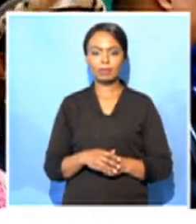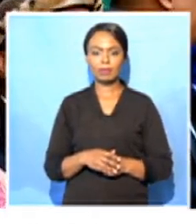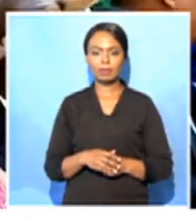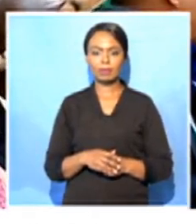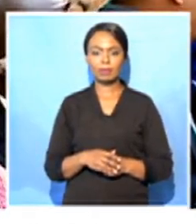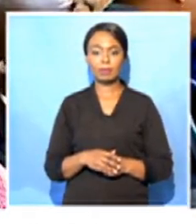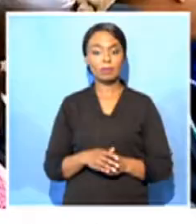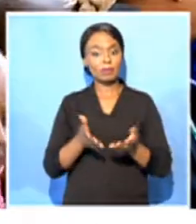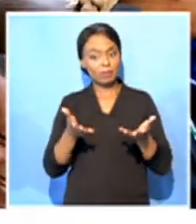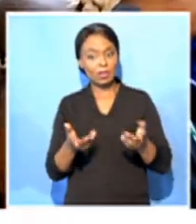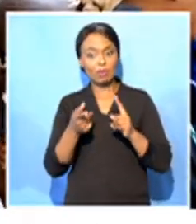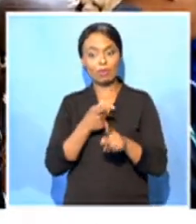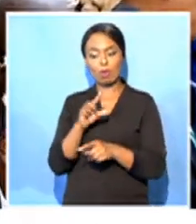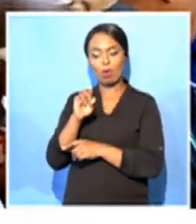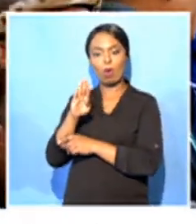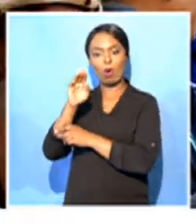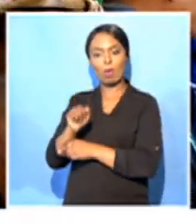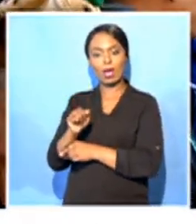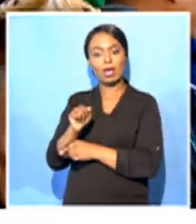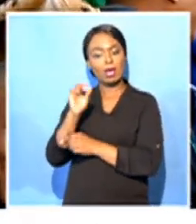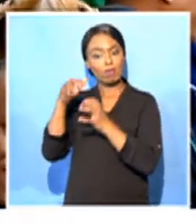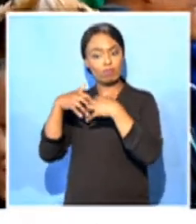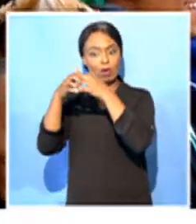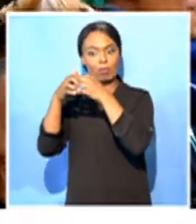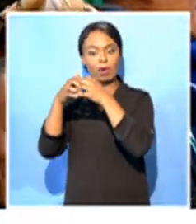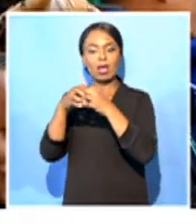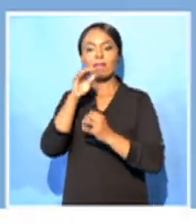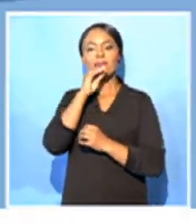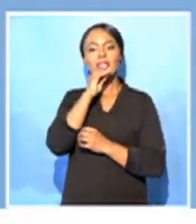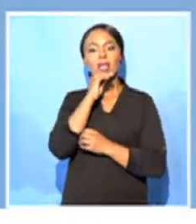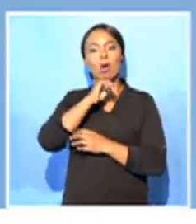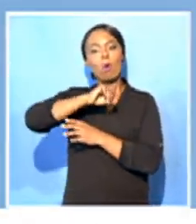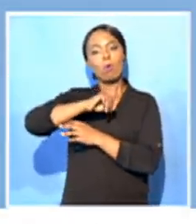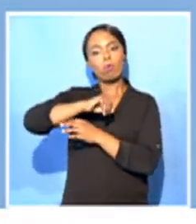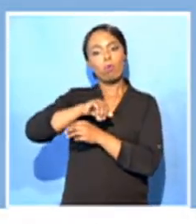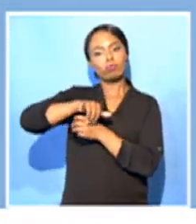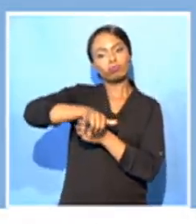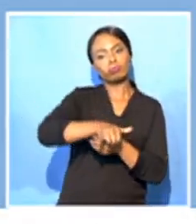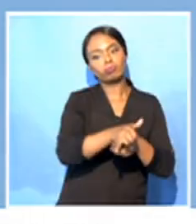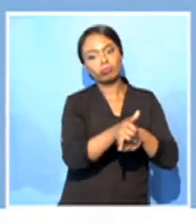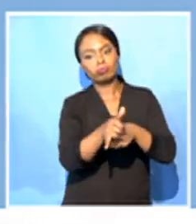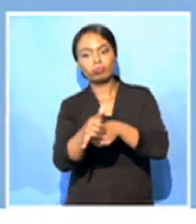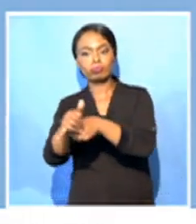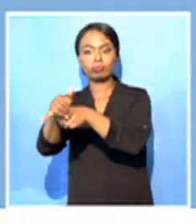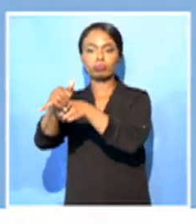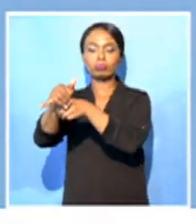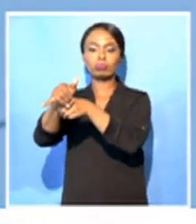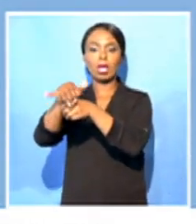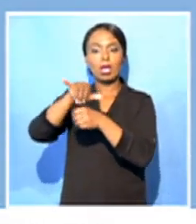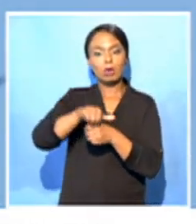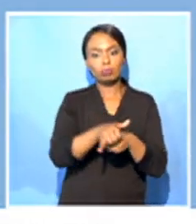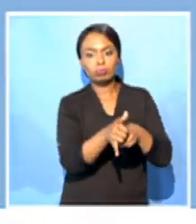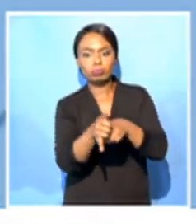From Cobra formation, it'll be a wing over left into a quarter clover to turn